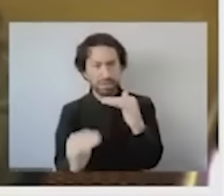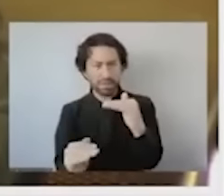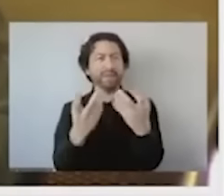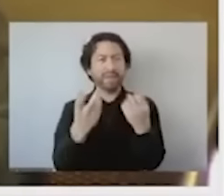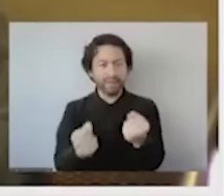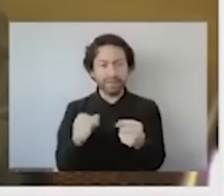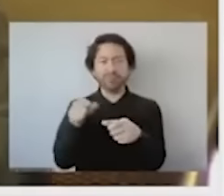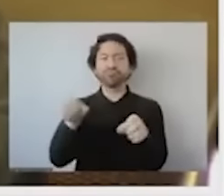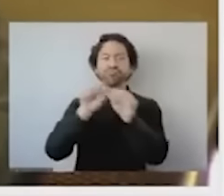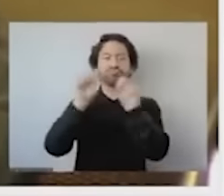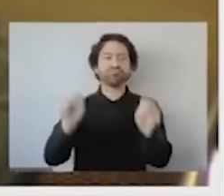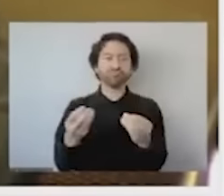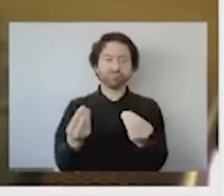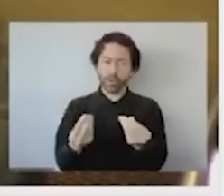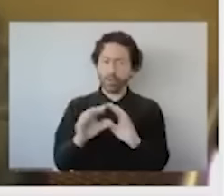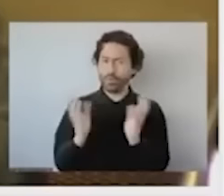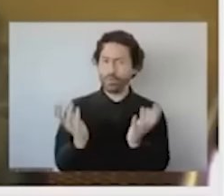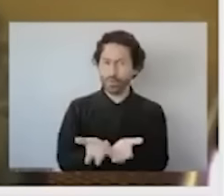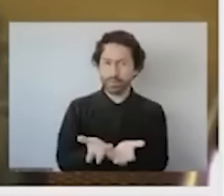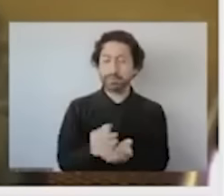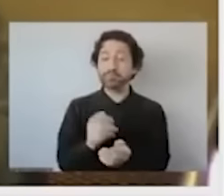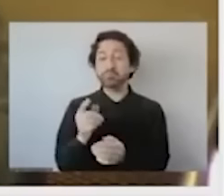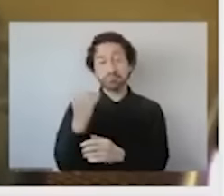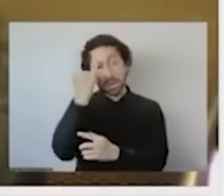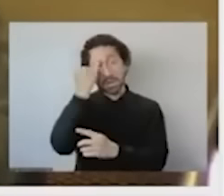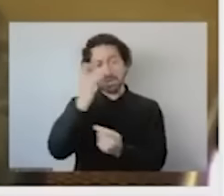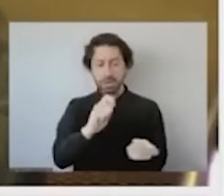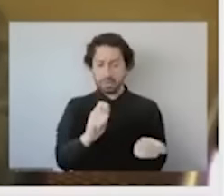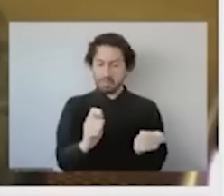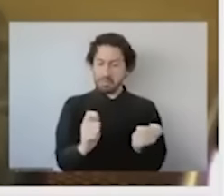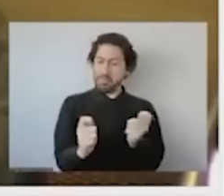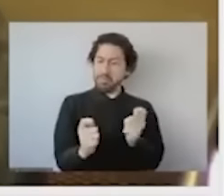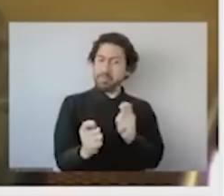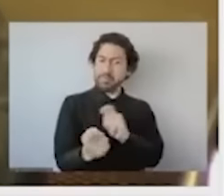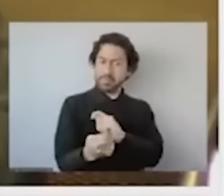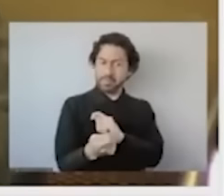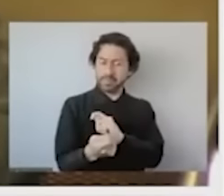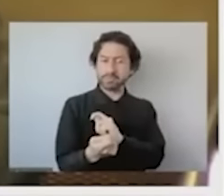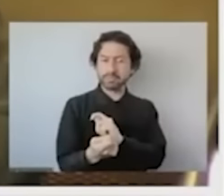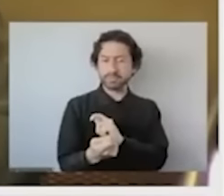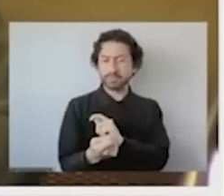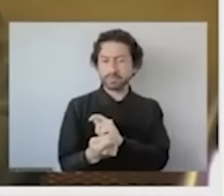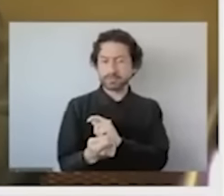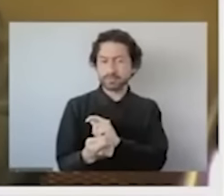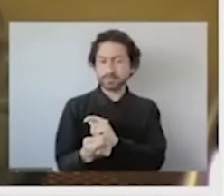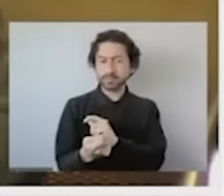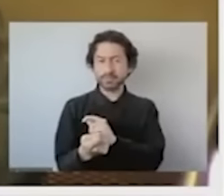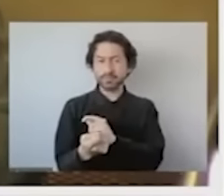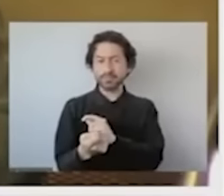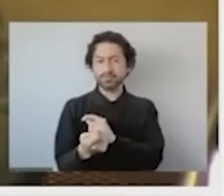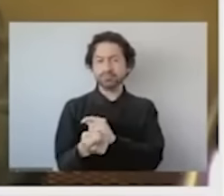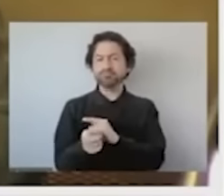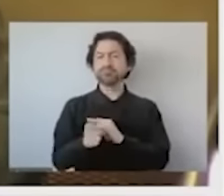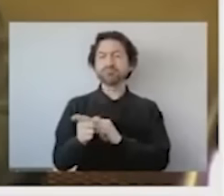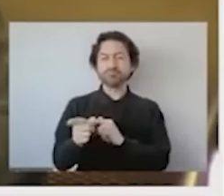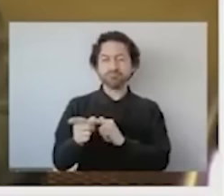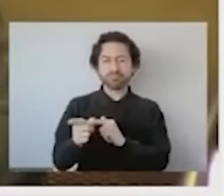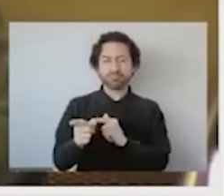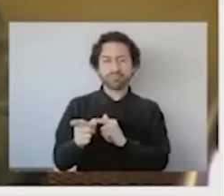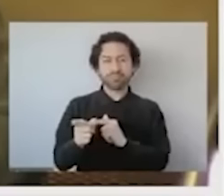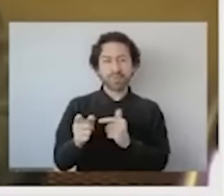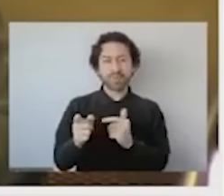evolved, and as we prepare for its third iteration, 3.0, our asks go beyond climate financing. We need to be able to fund